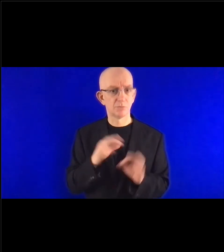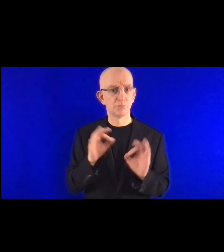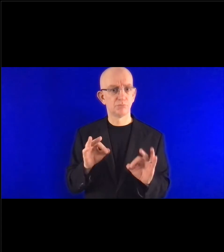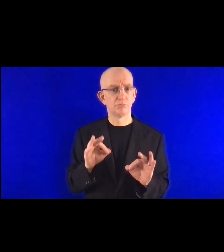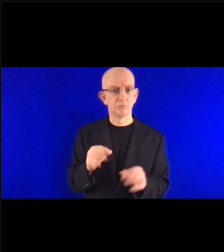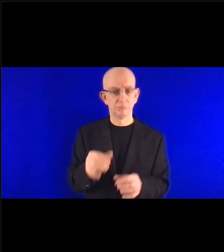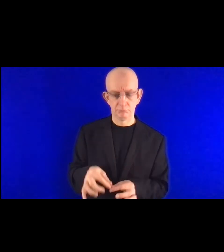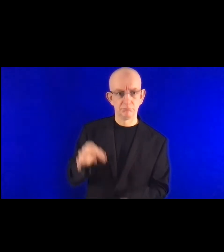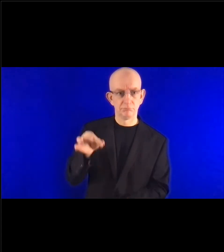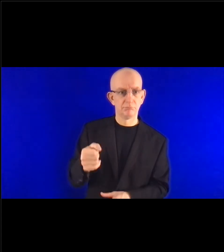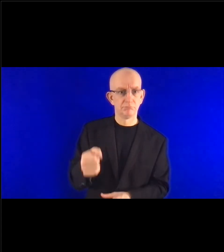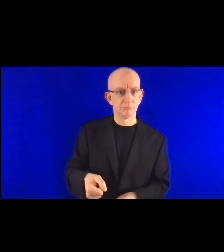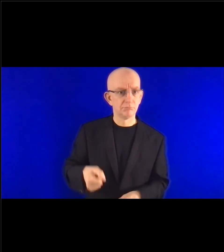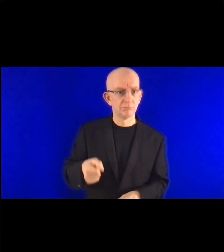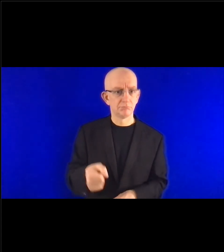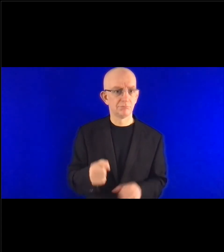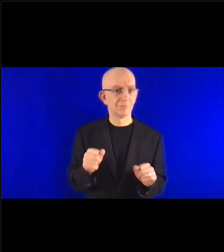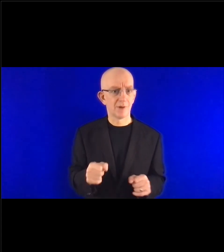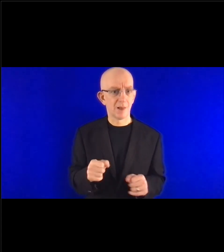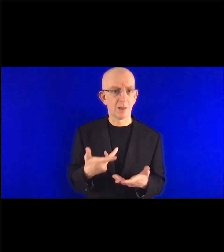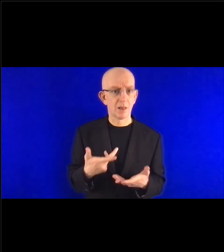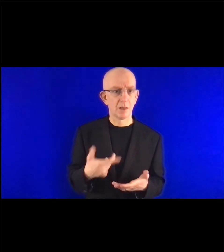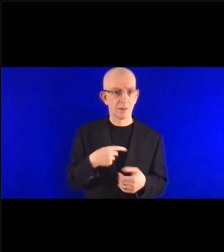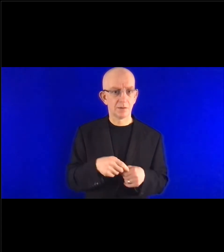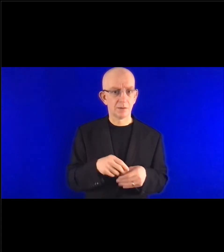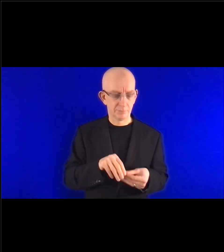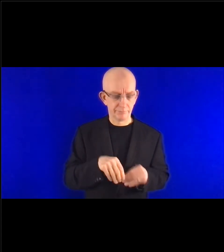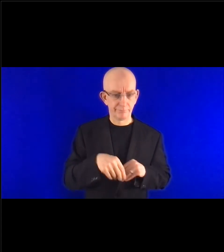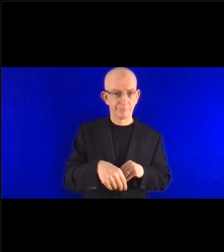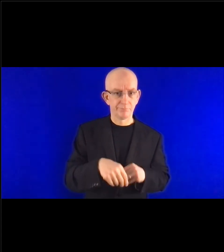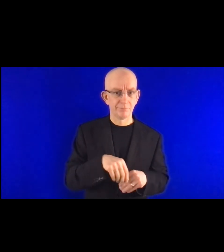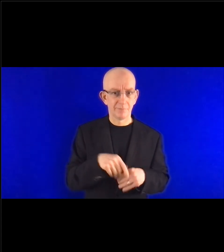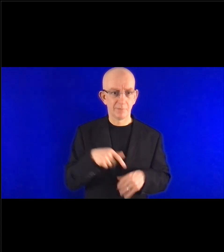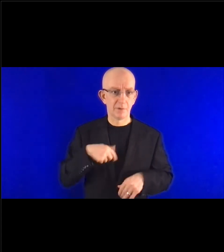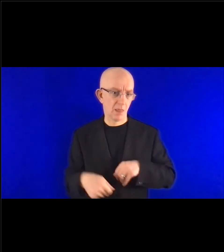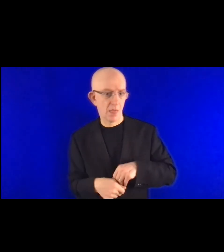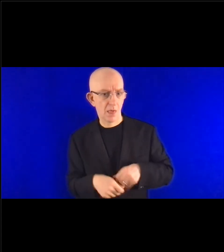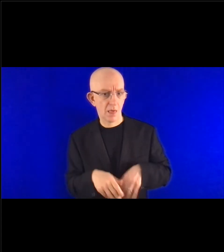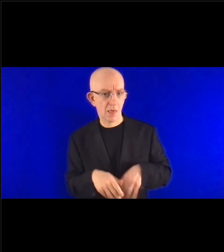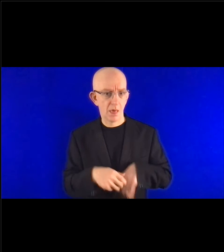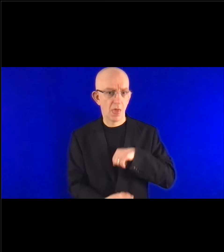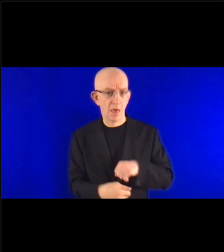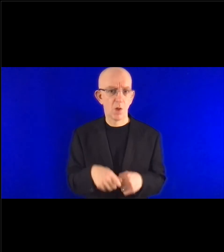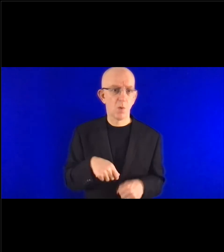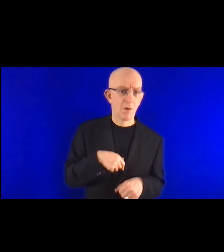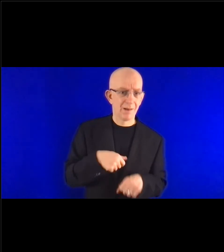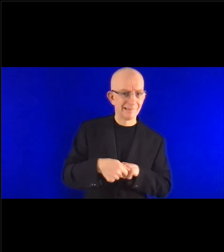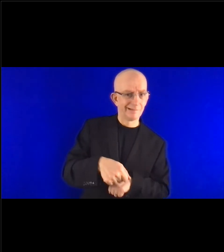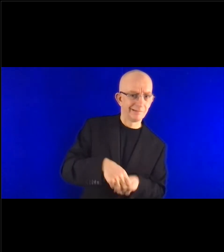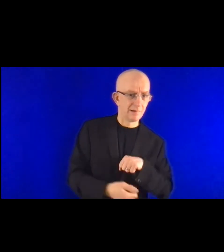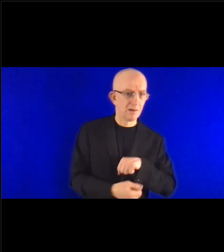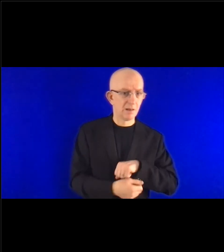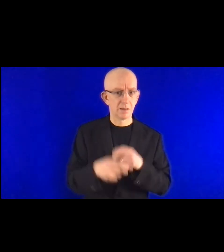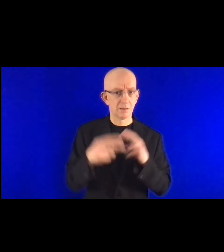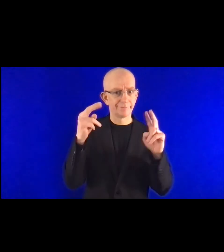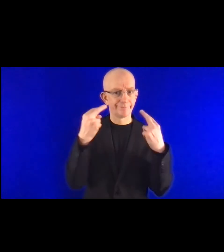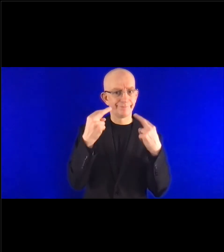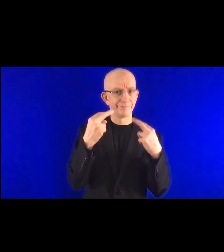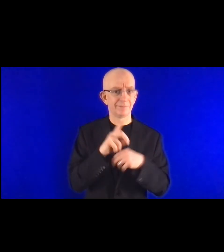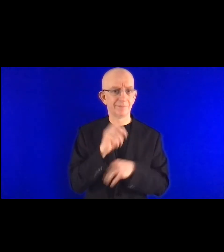is to be a woman that is caregiving, caring, dependable, full of details, and a psychologist,